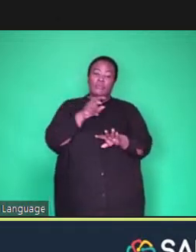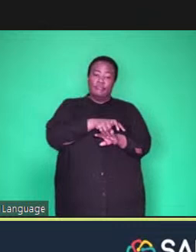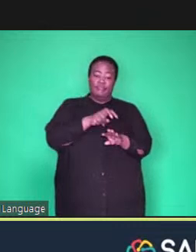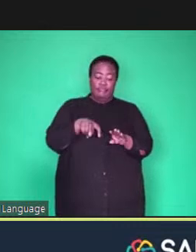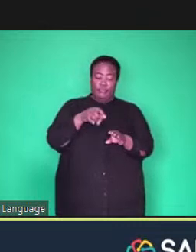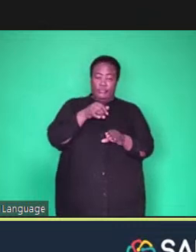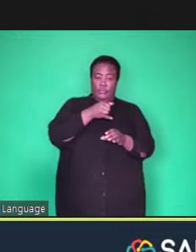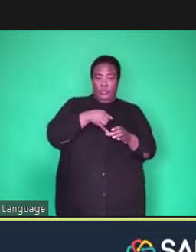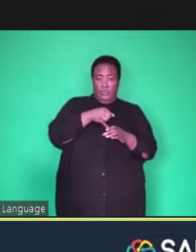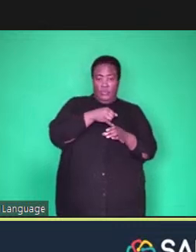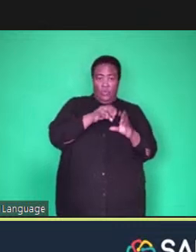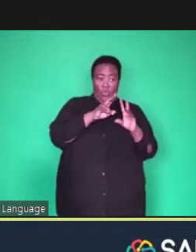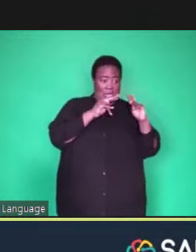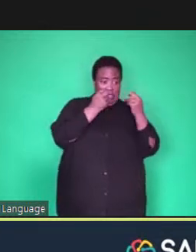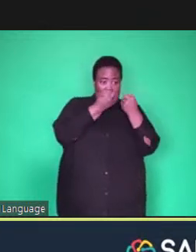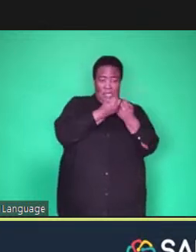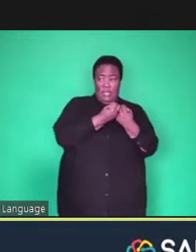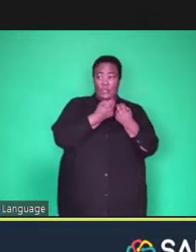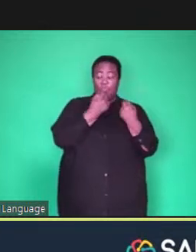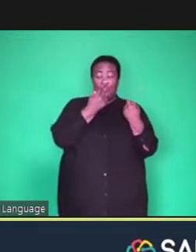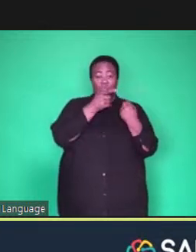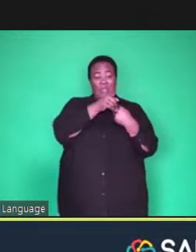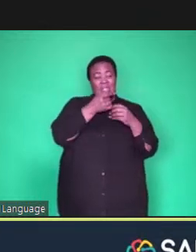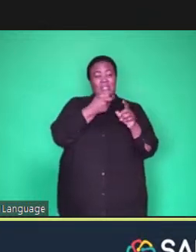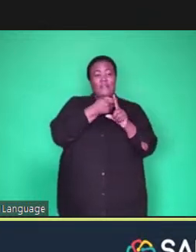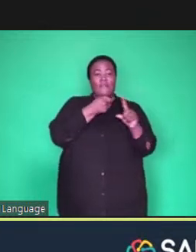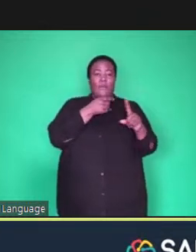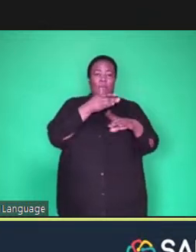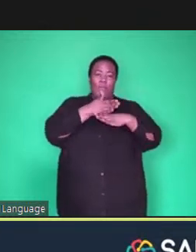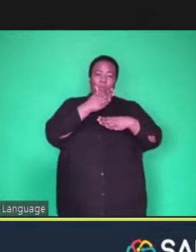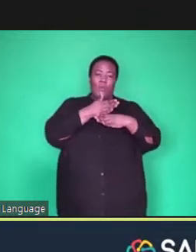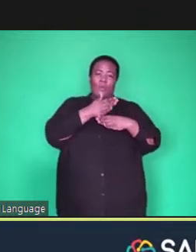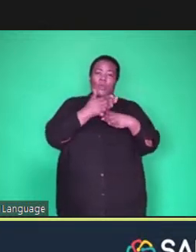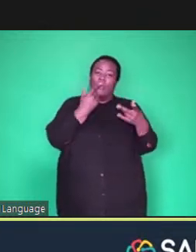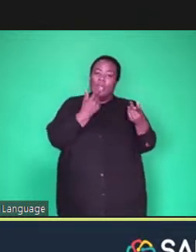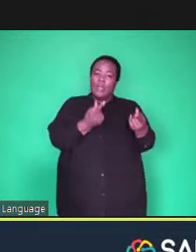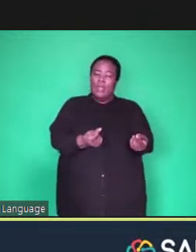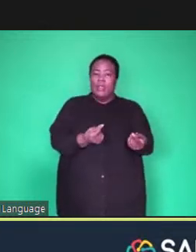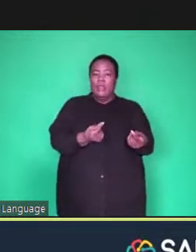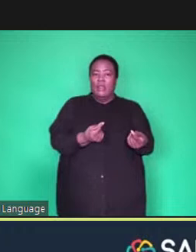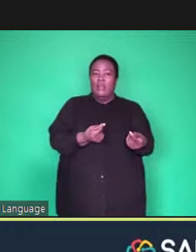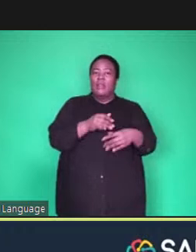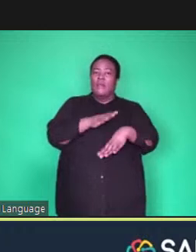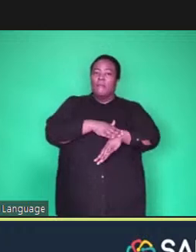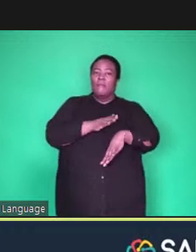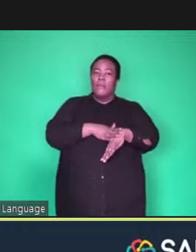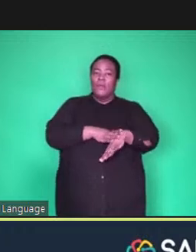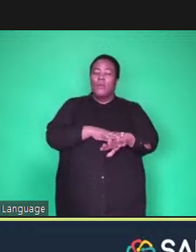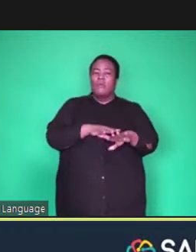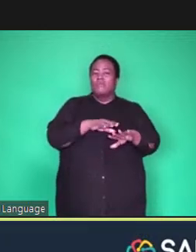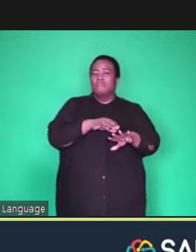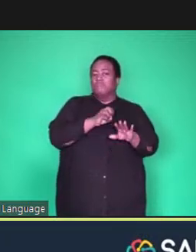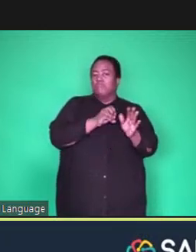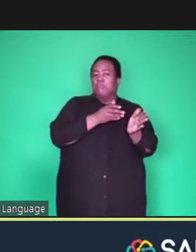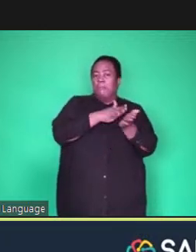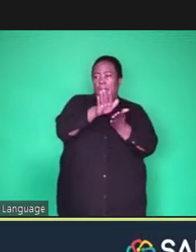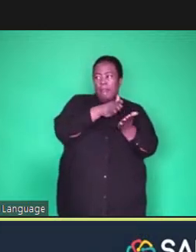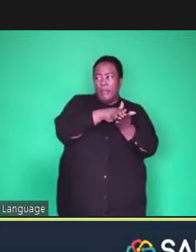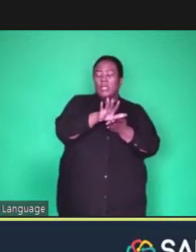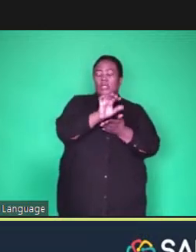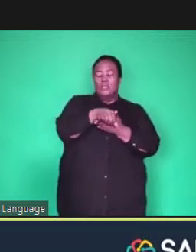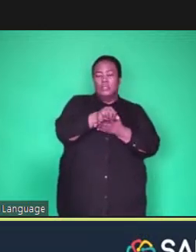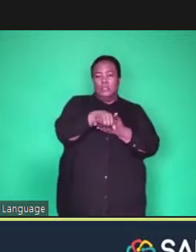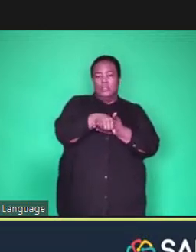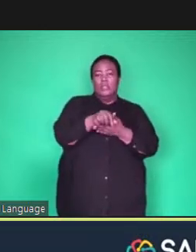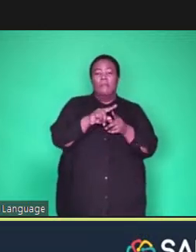Then all of this is drawing from work that's been done and mostly published or nearly there.